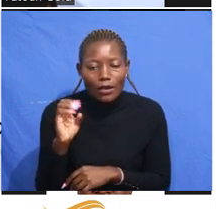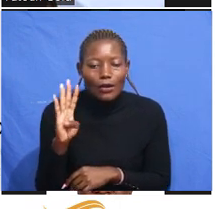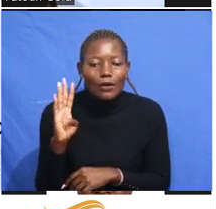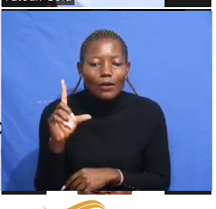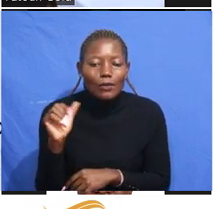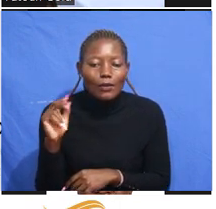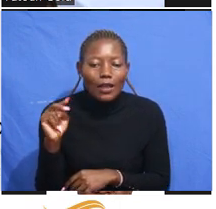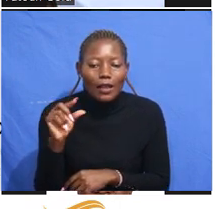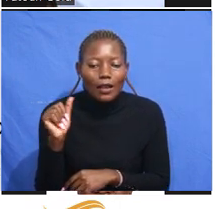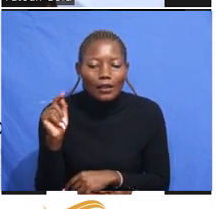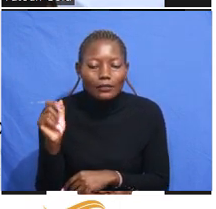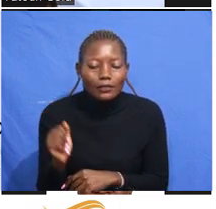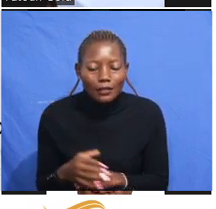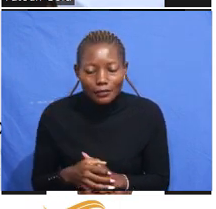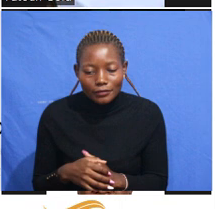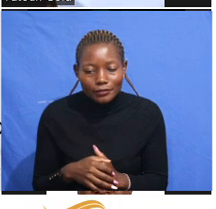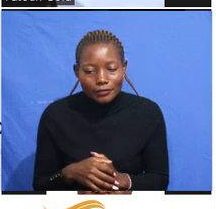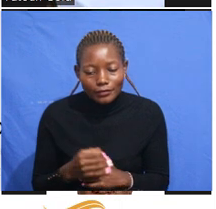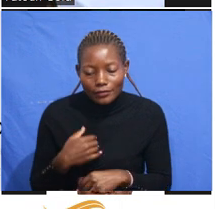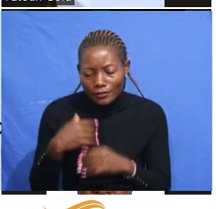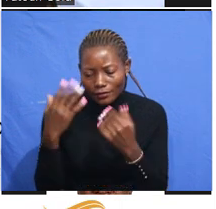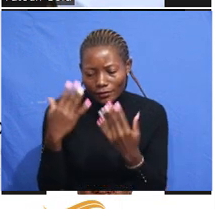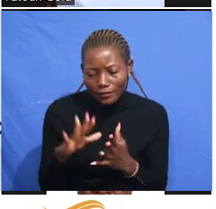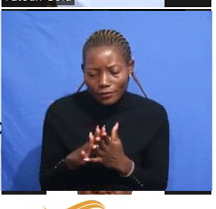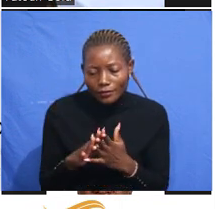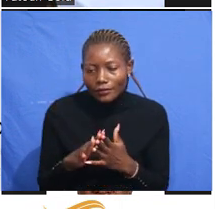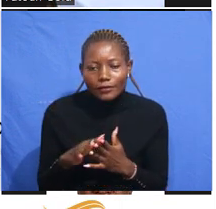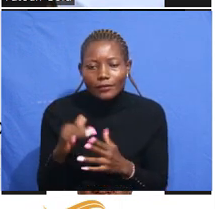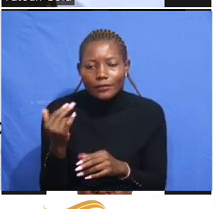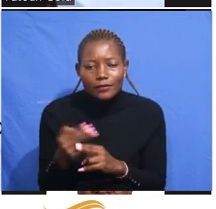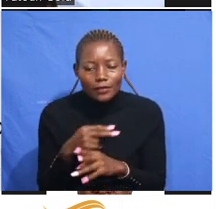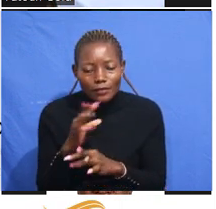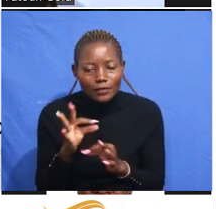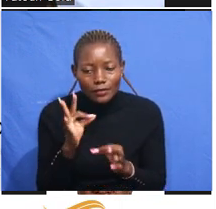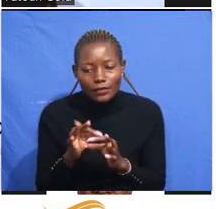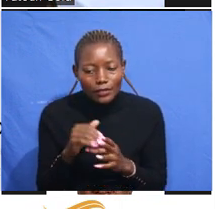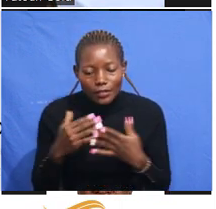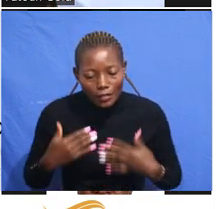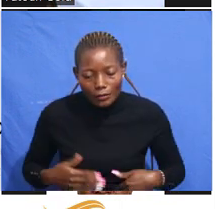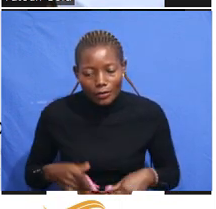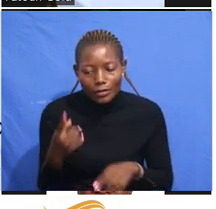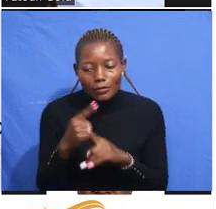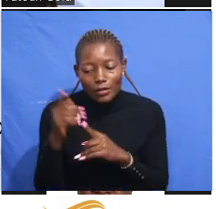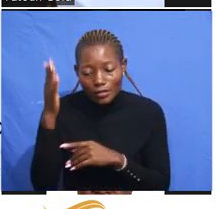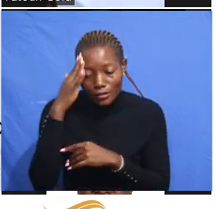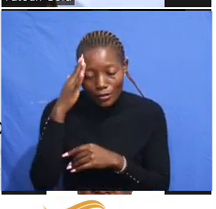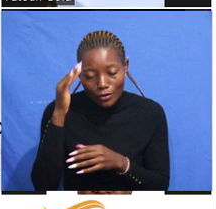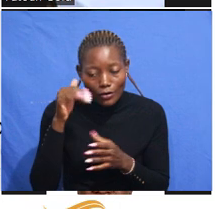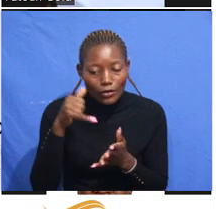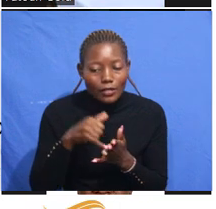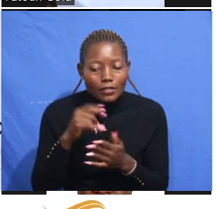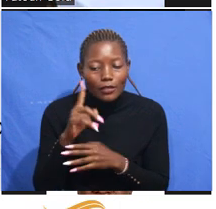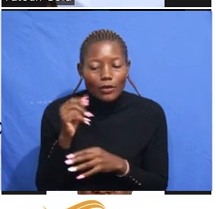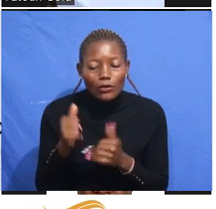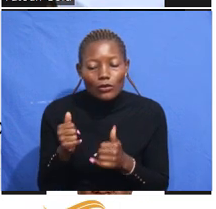I don't know whether to call it an organ or whatever in the body. And just note that it is the one that contains centers for